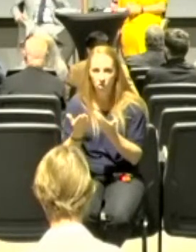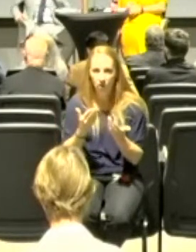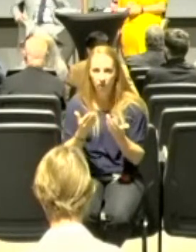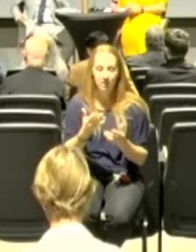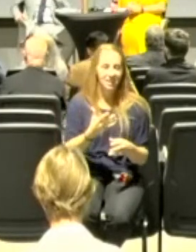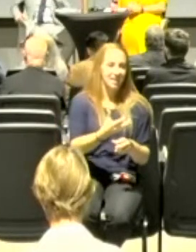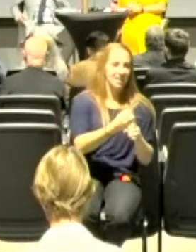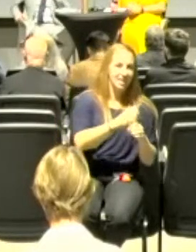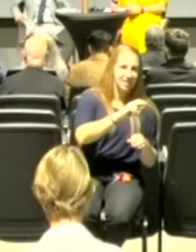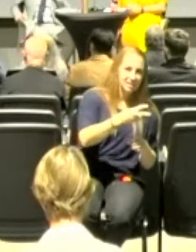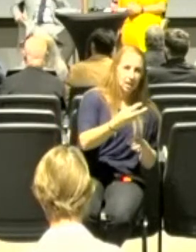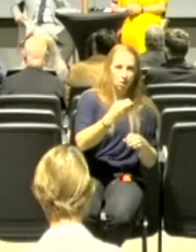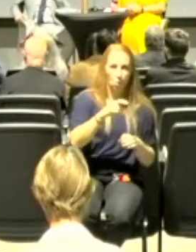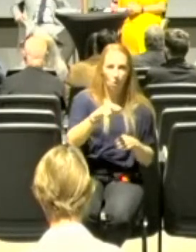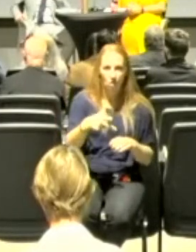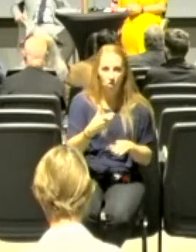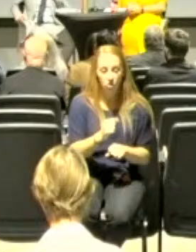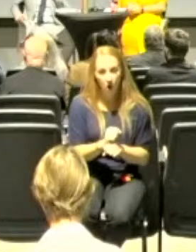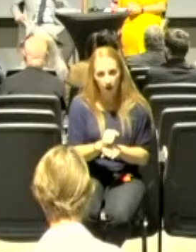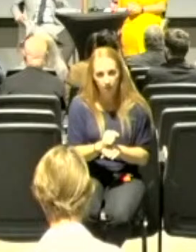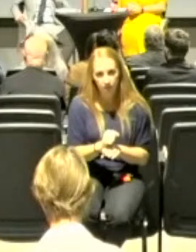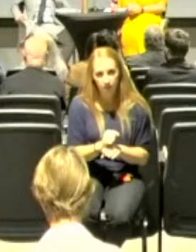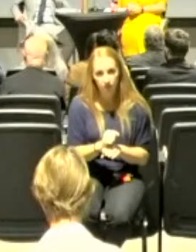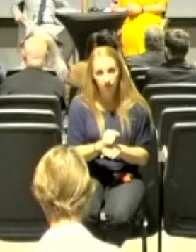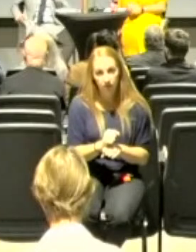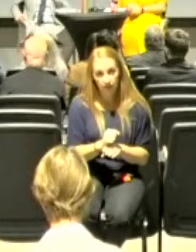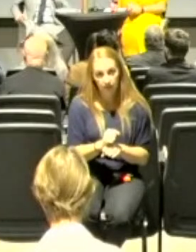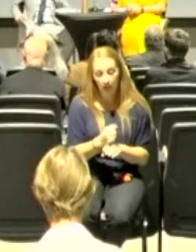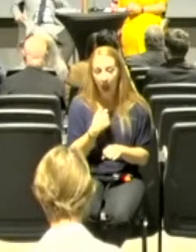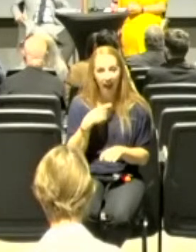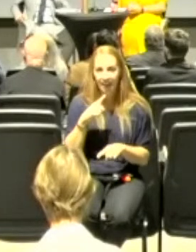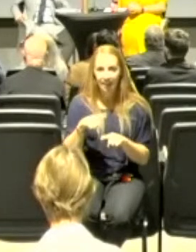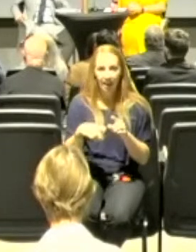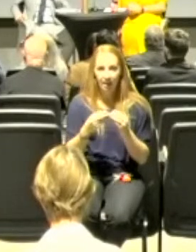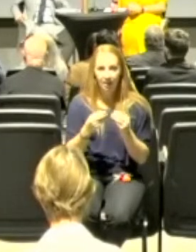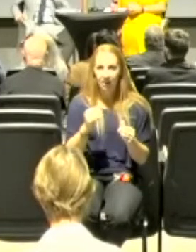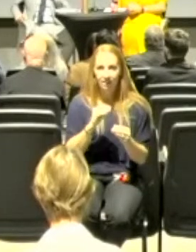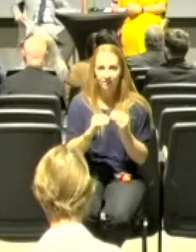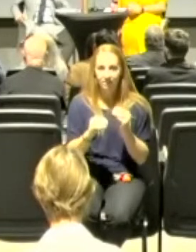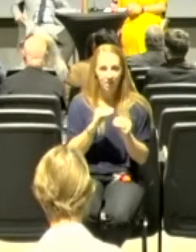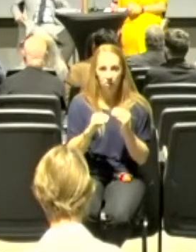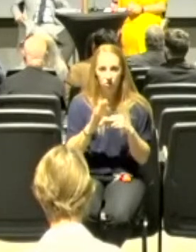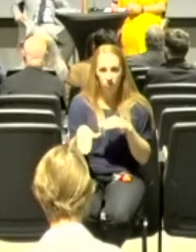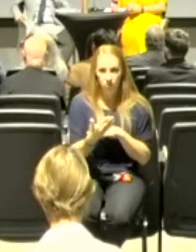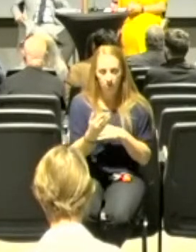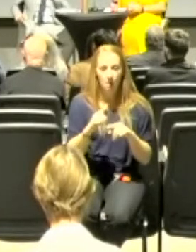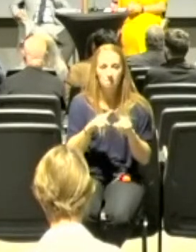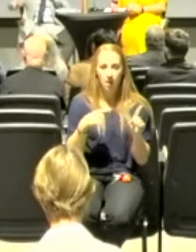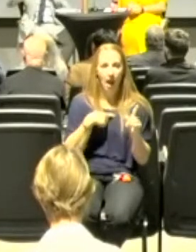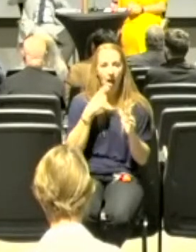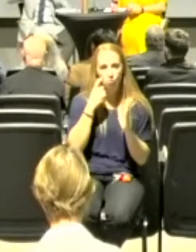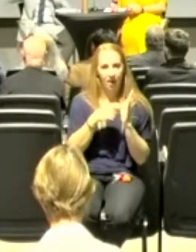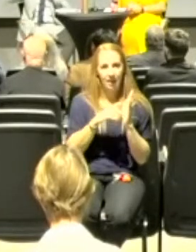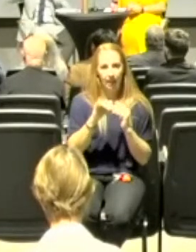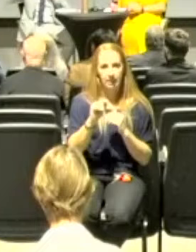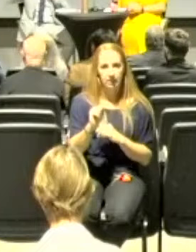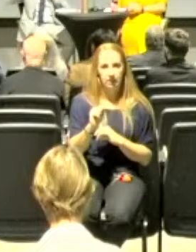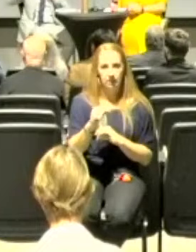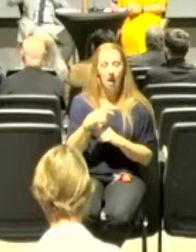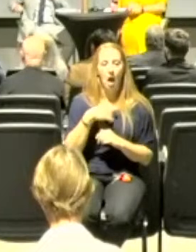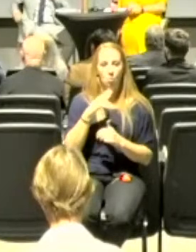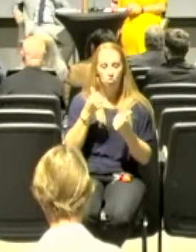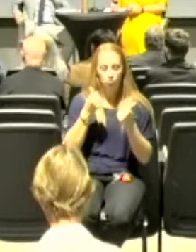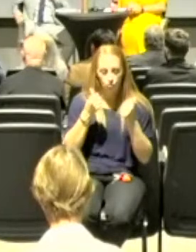second or third job. I can't fix all of that, but what I can do is acknowledge it, and then I can try and